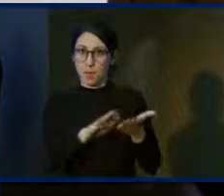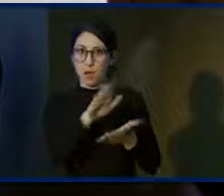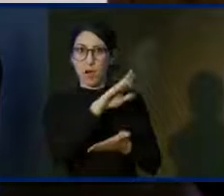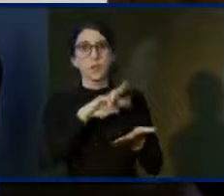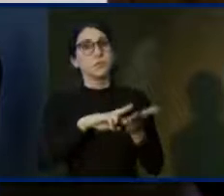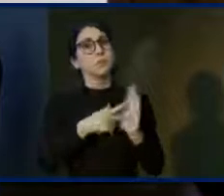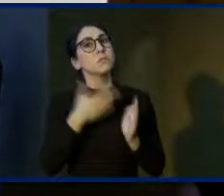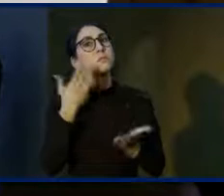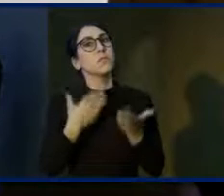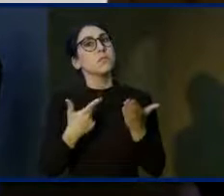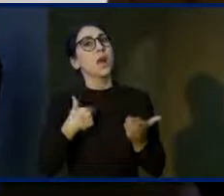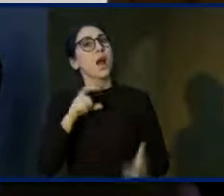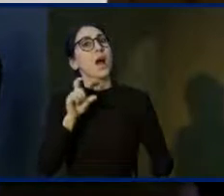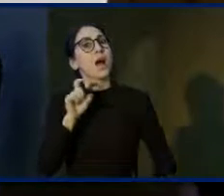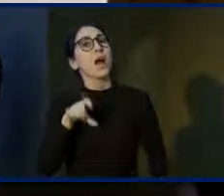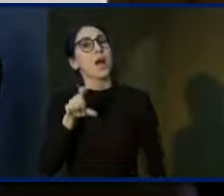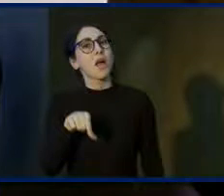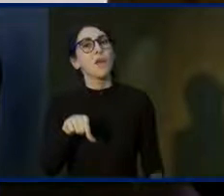to speak up